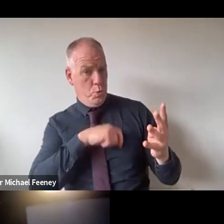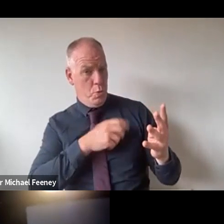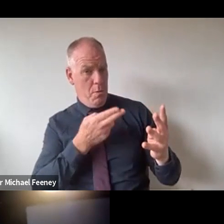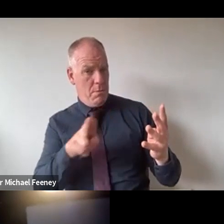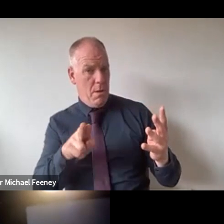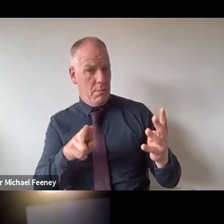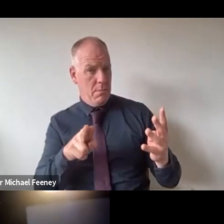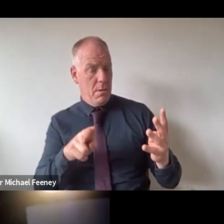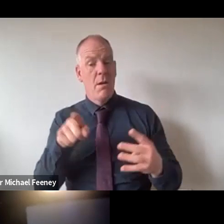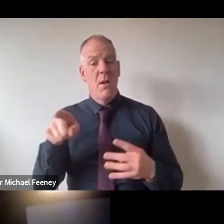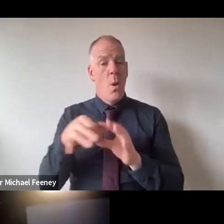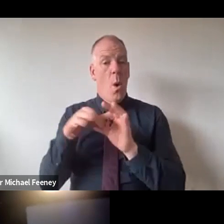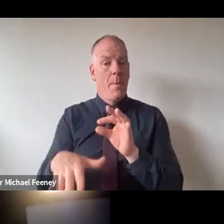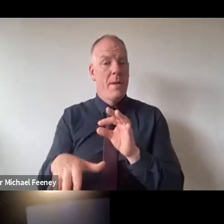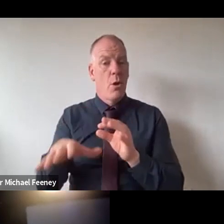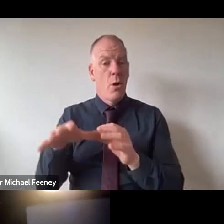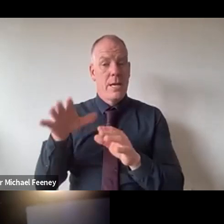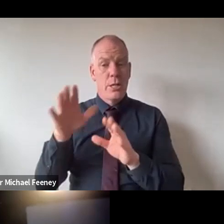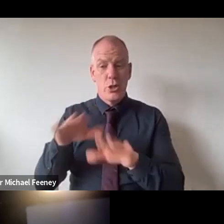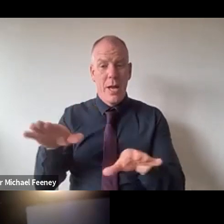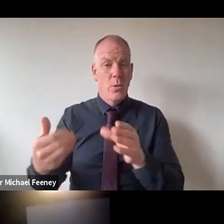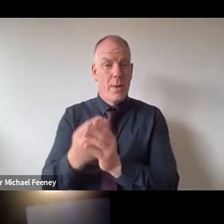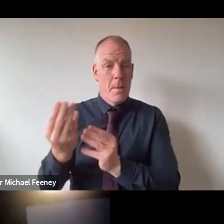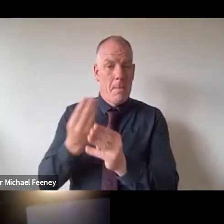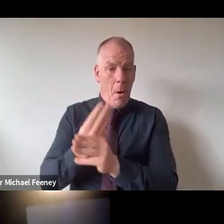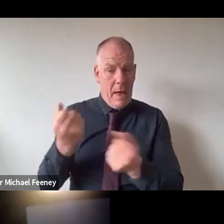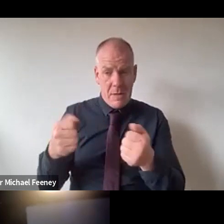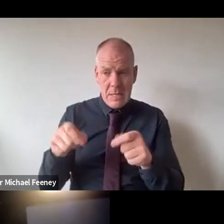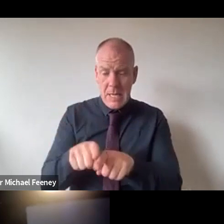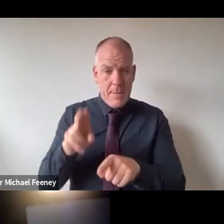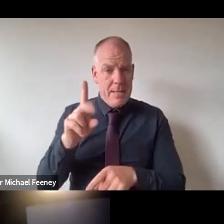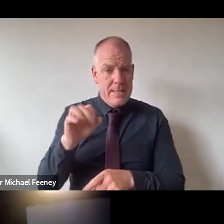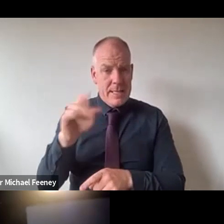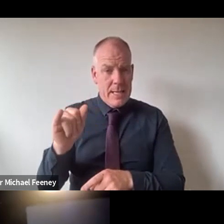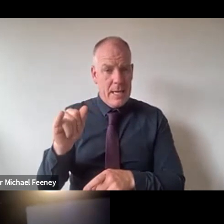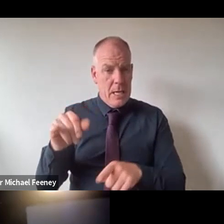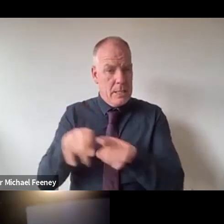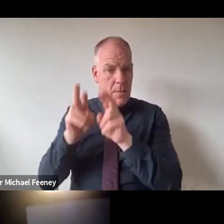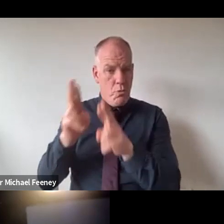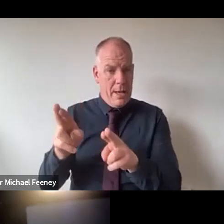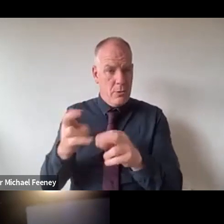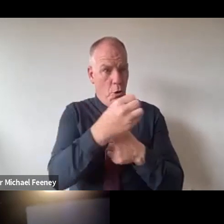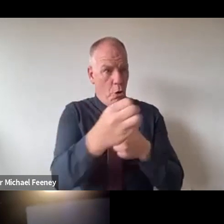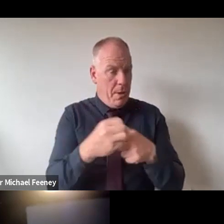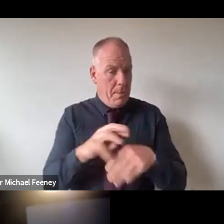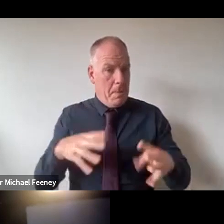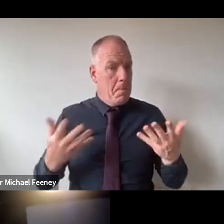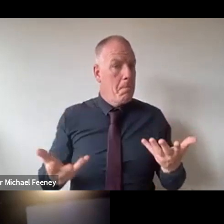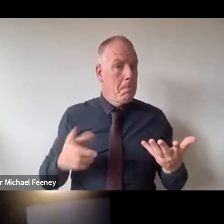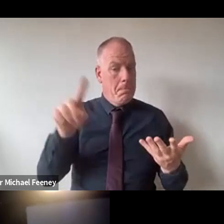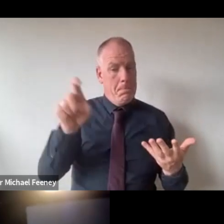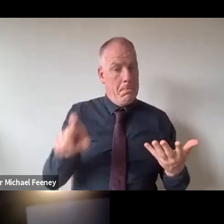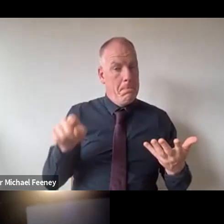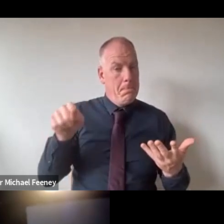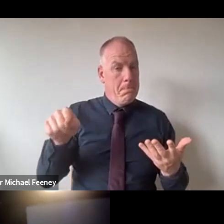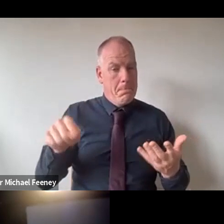or a child born into poverty really has the same dignity and the same rights in life as others? I'm not sure